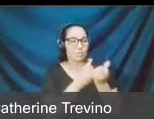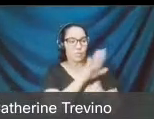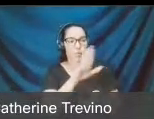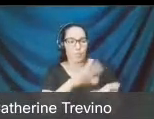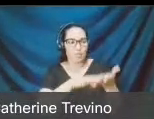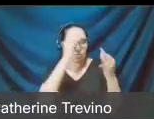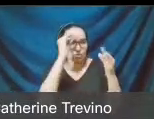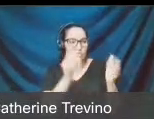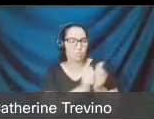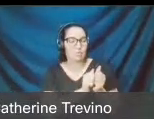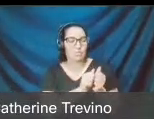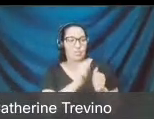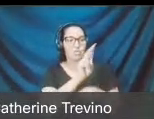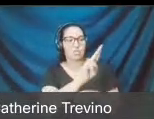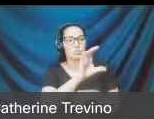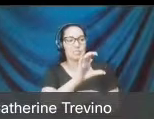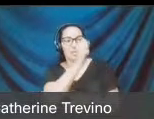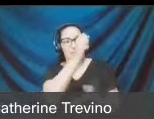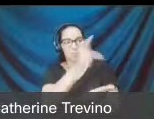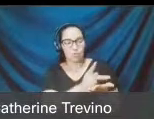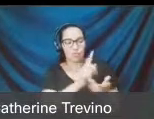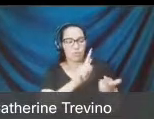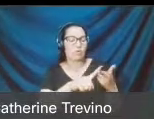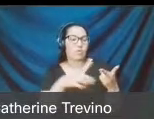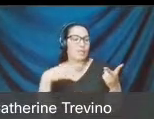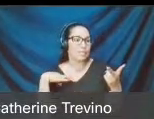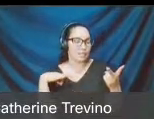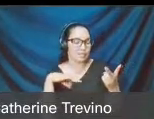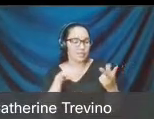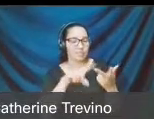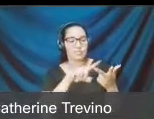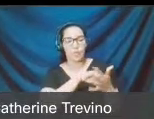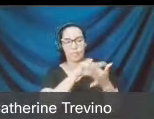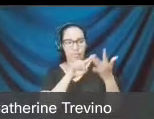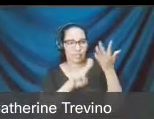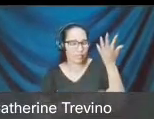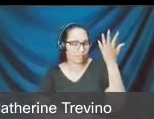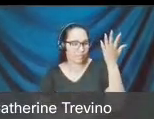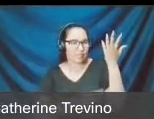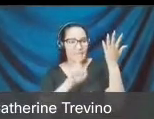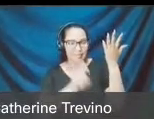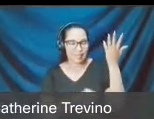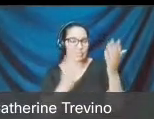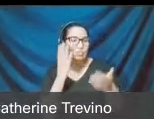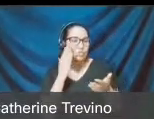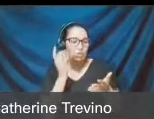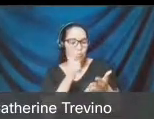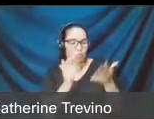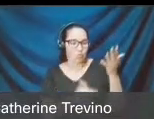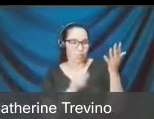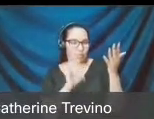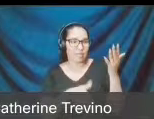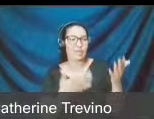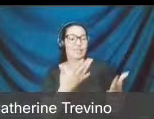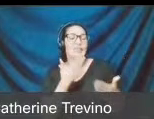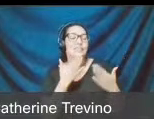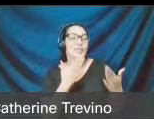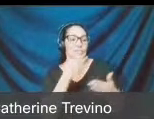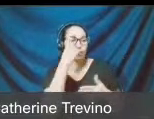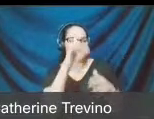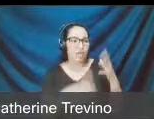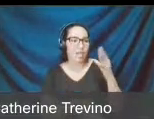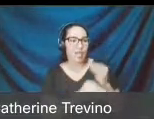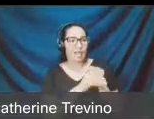with the CS, the UC approval, the electives, all the different things. They needed to know that. And I'm grateful for you adding that